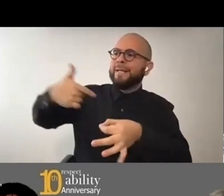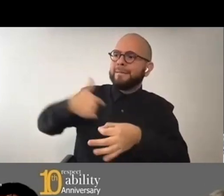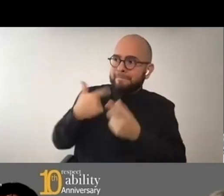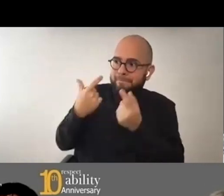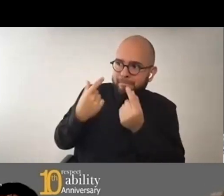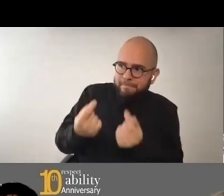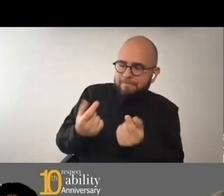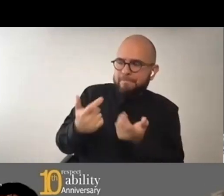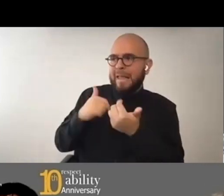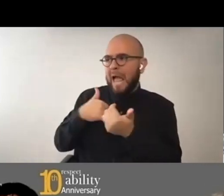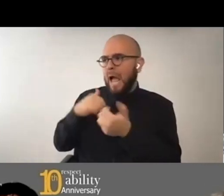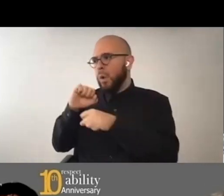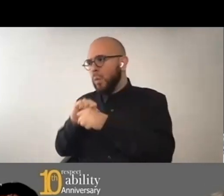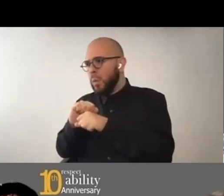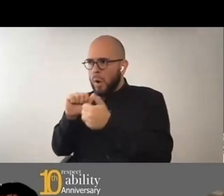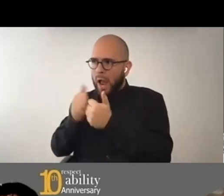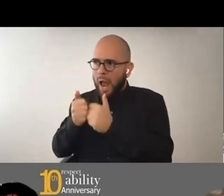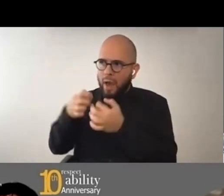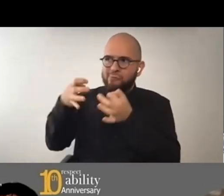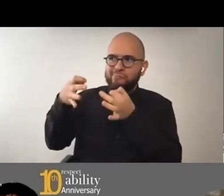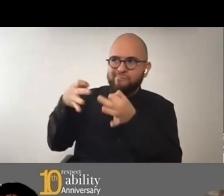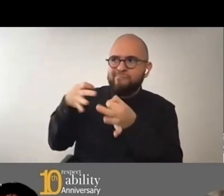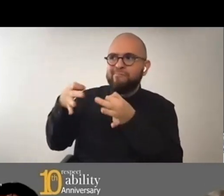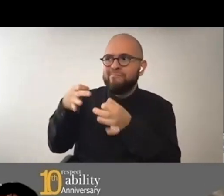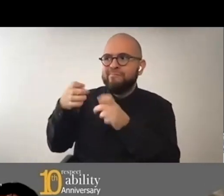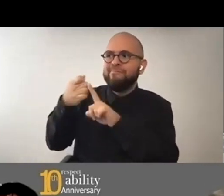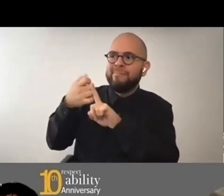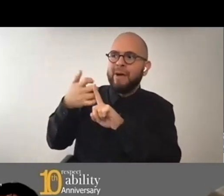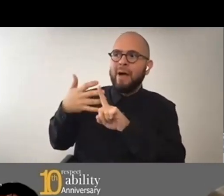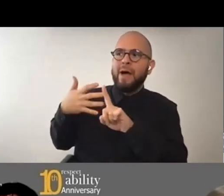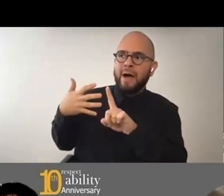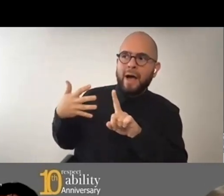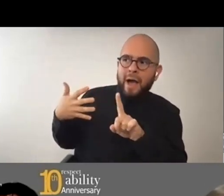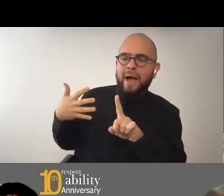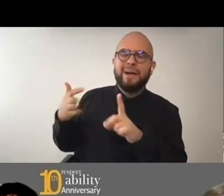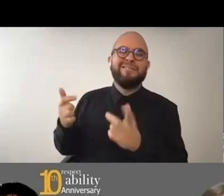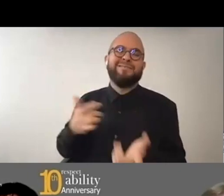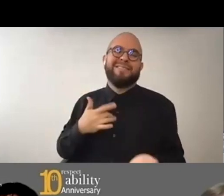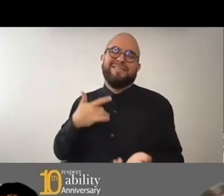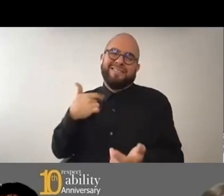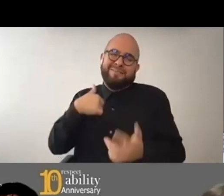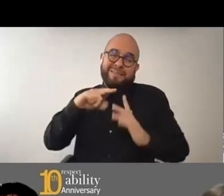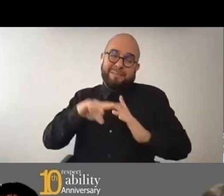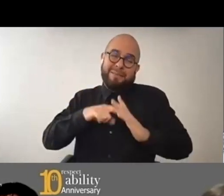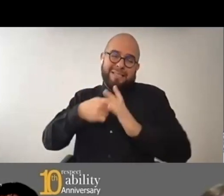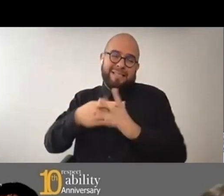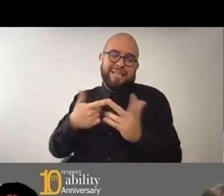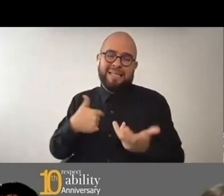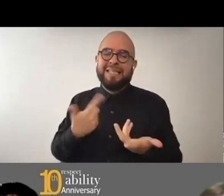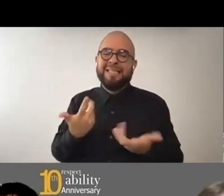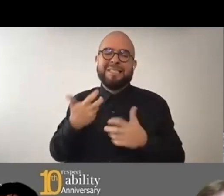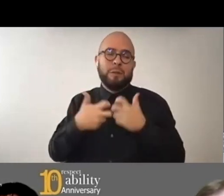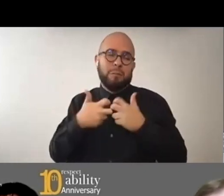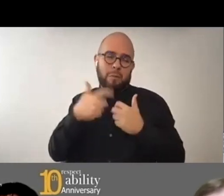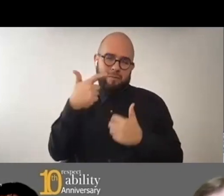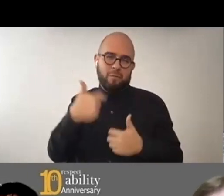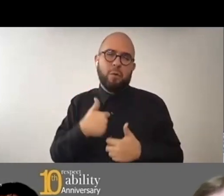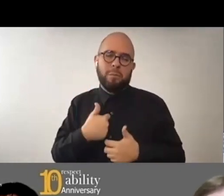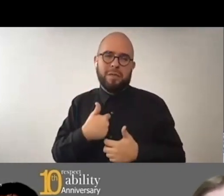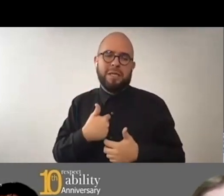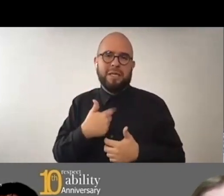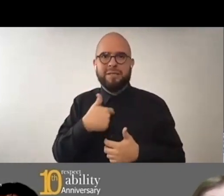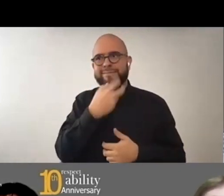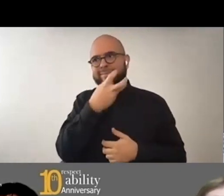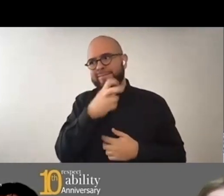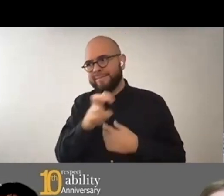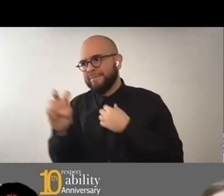done. And that certainly was a problem for me early in my law career when I transitioned over to law